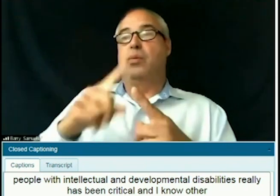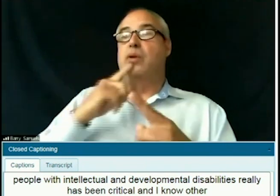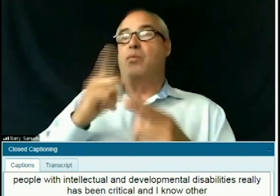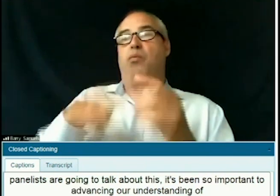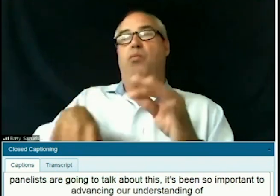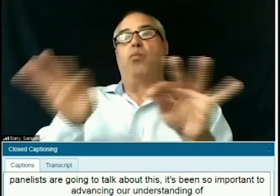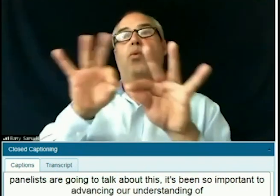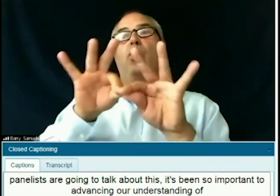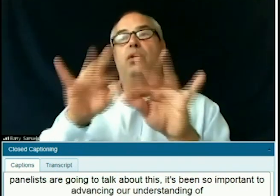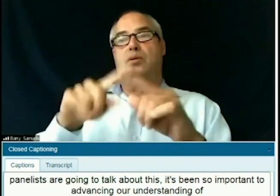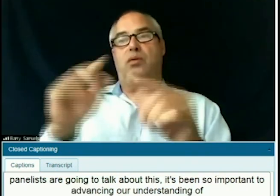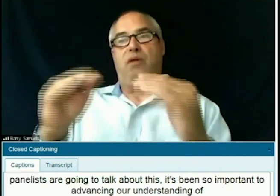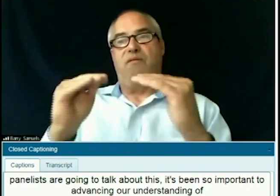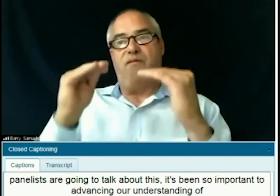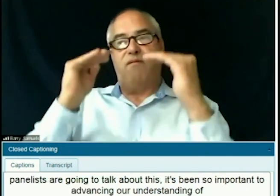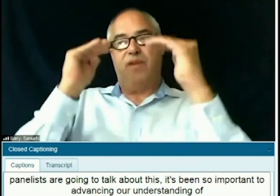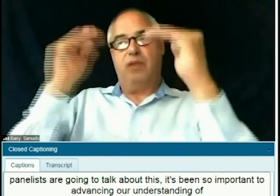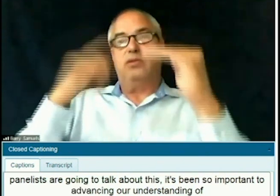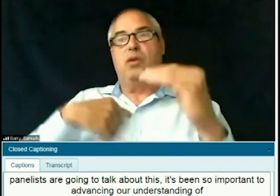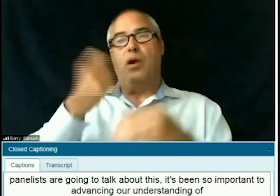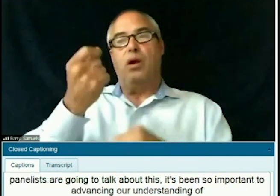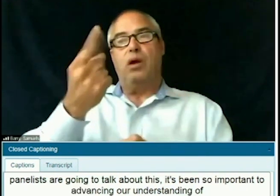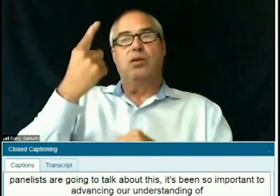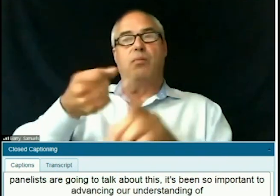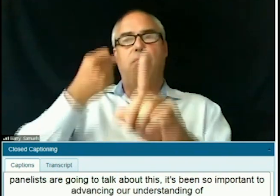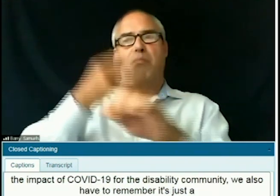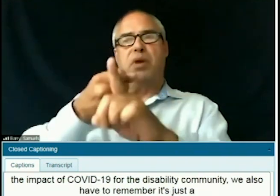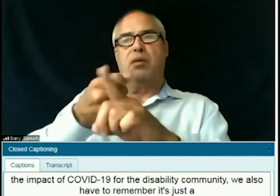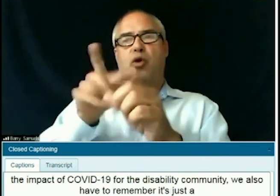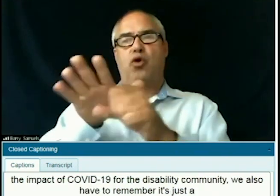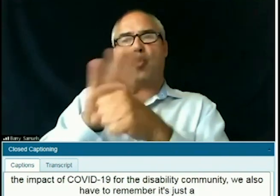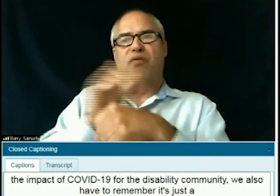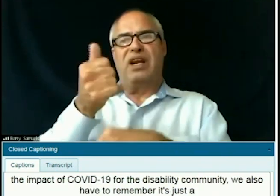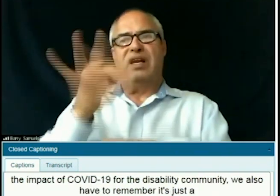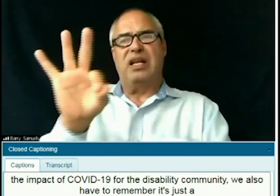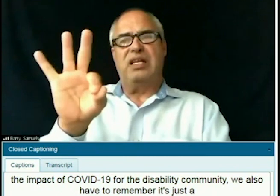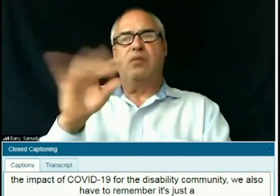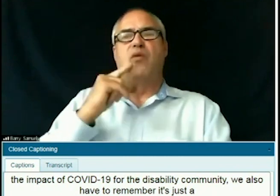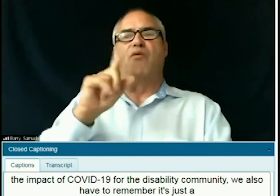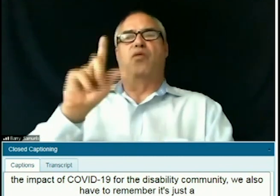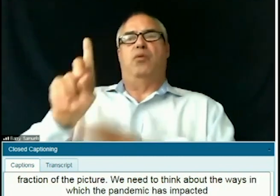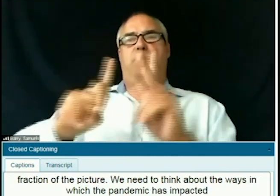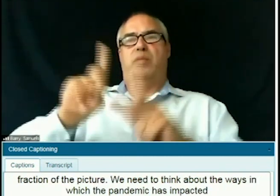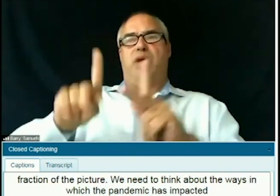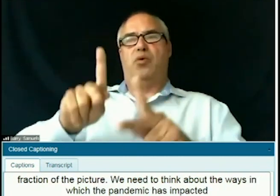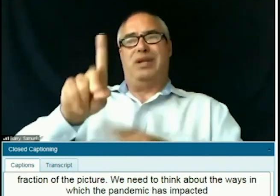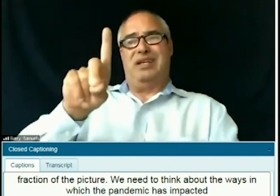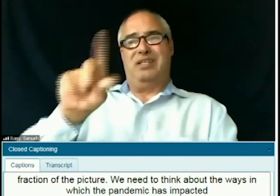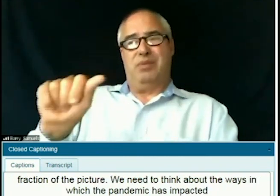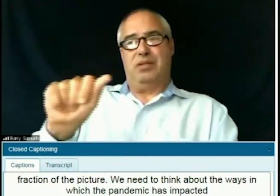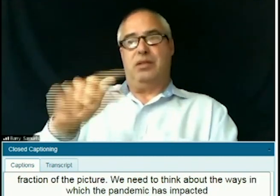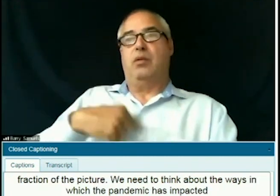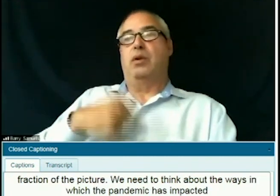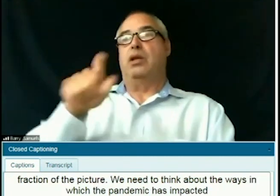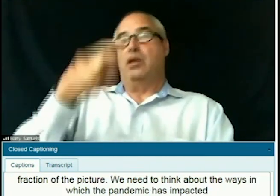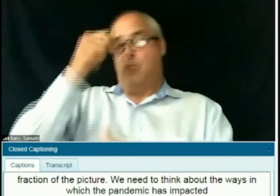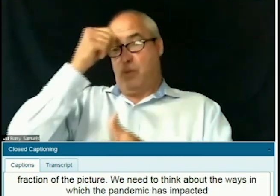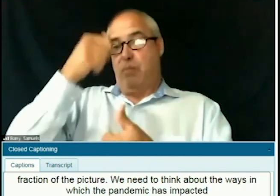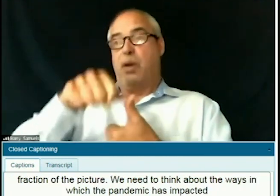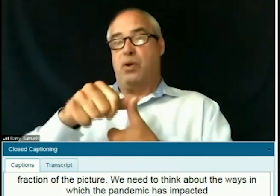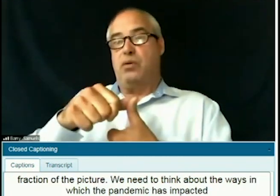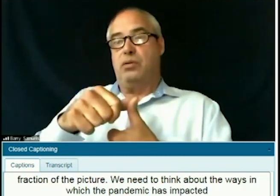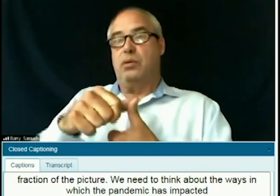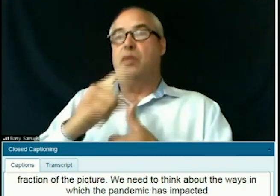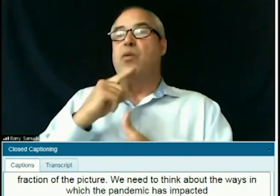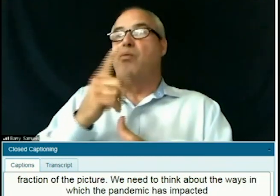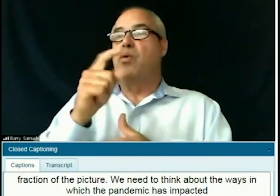to advancing our understanding of the impact of COVID-19 for the disability community. We also have to remember it's just a